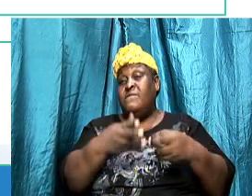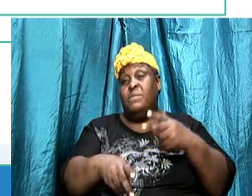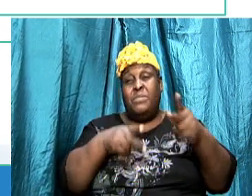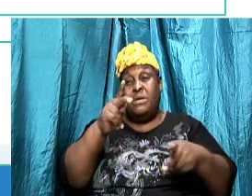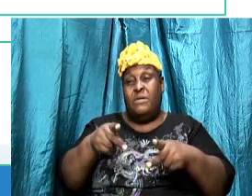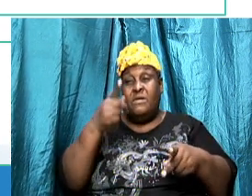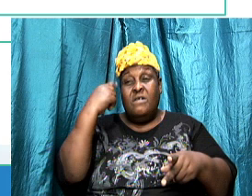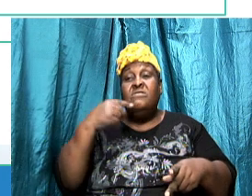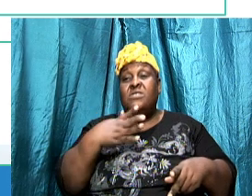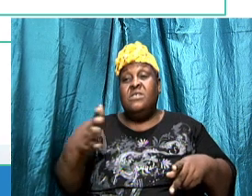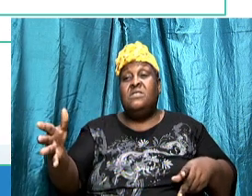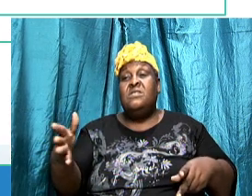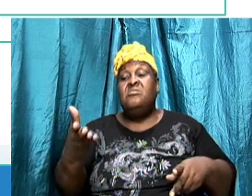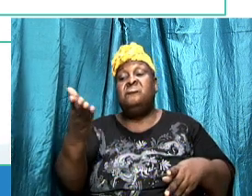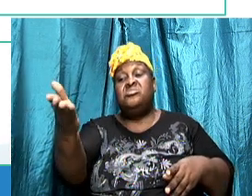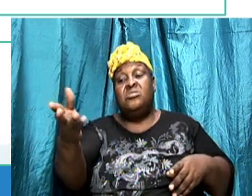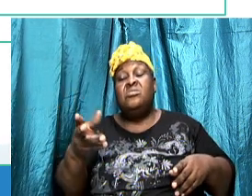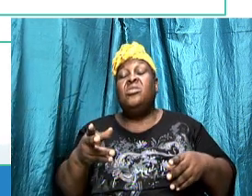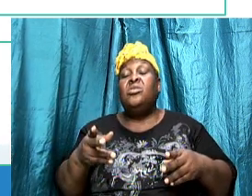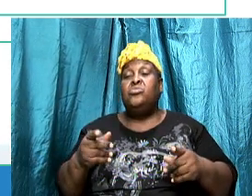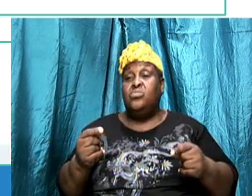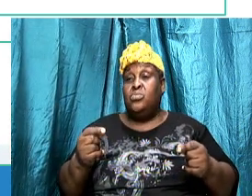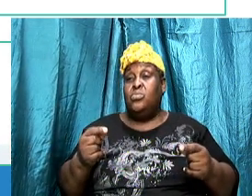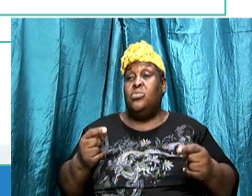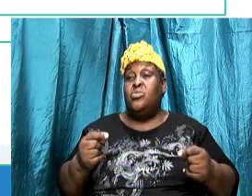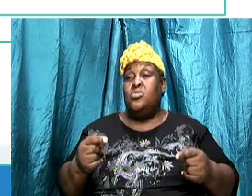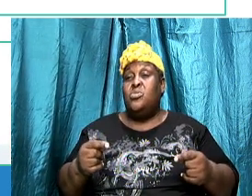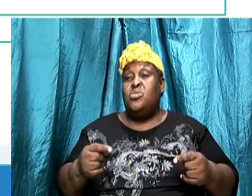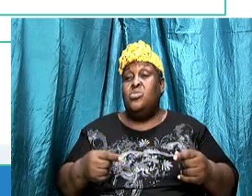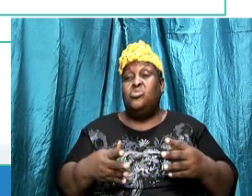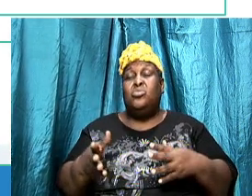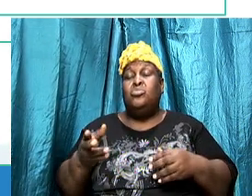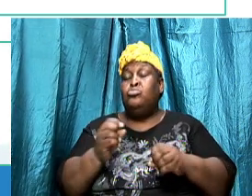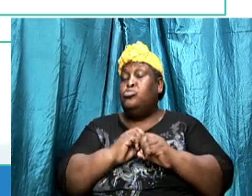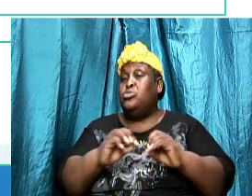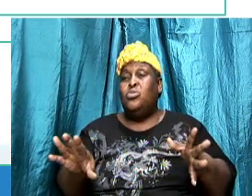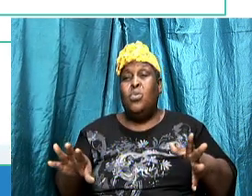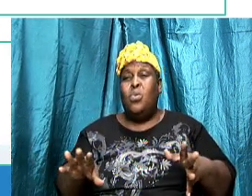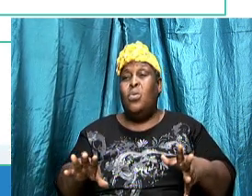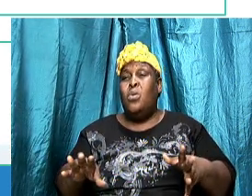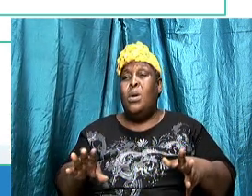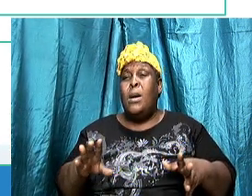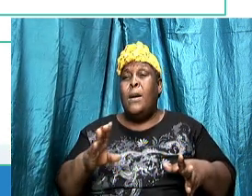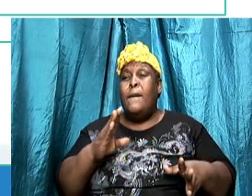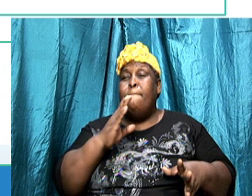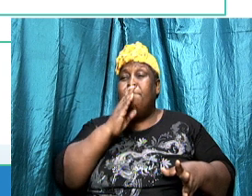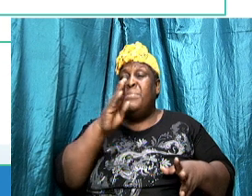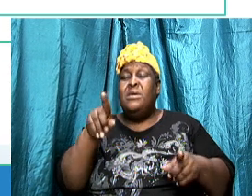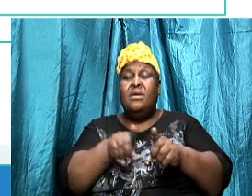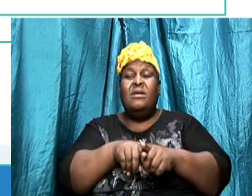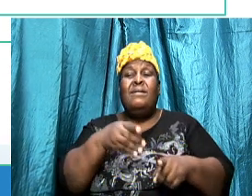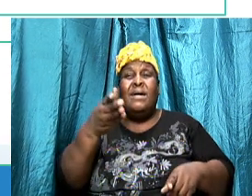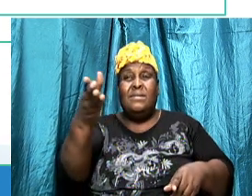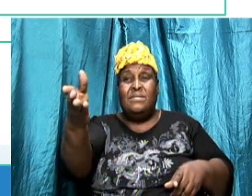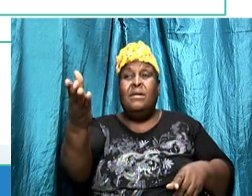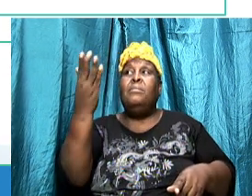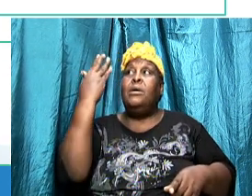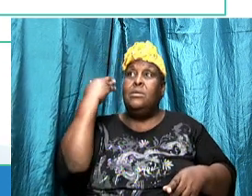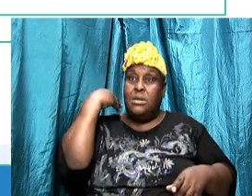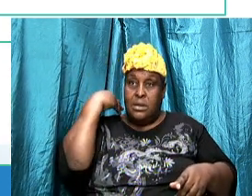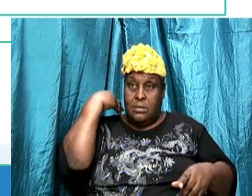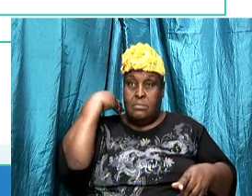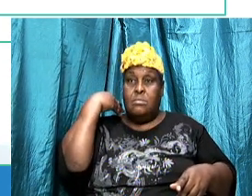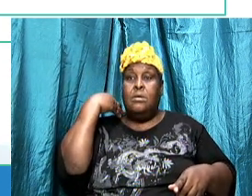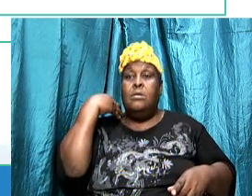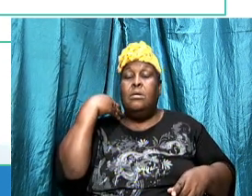do. So let us not fall into that temptation. He, at the closing of